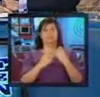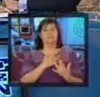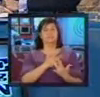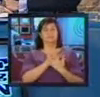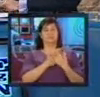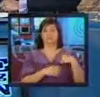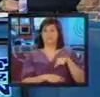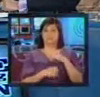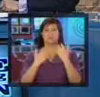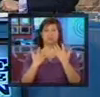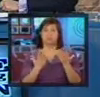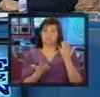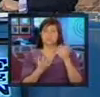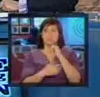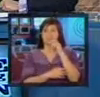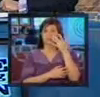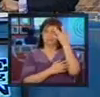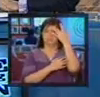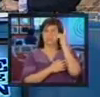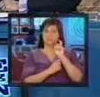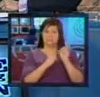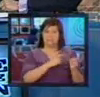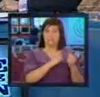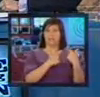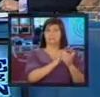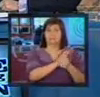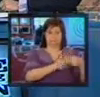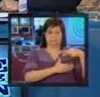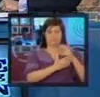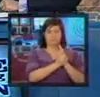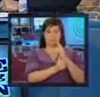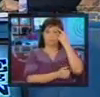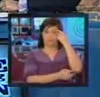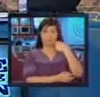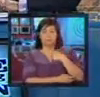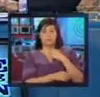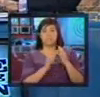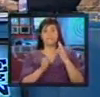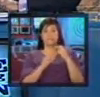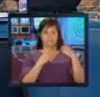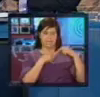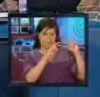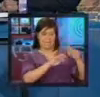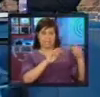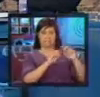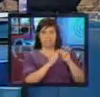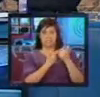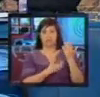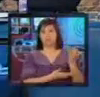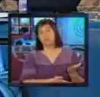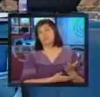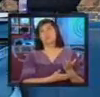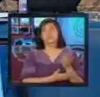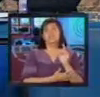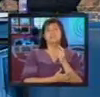his perhaps intellectual gifts. No, I mean, because for me, if I were to analyze how he delivered it,